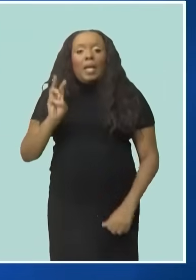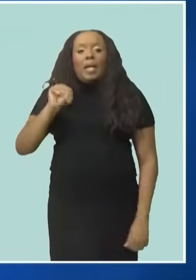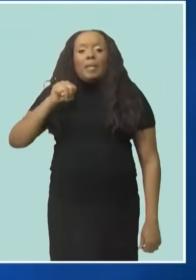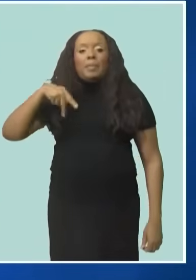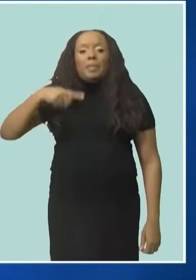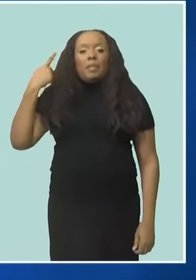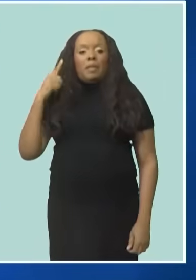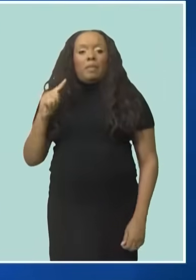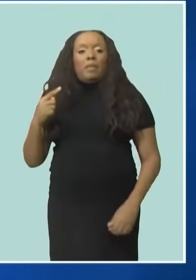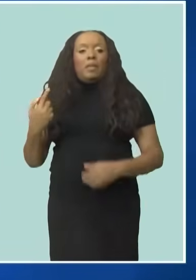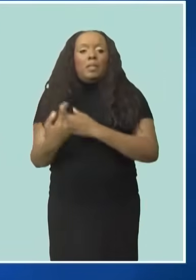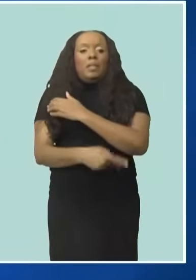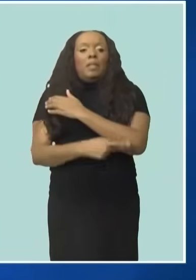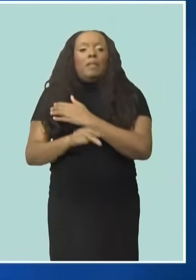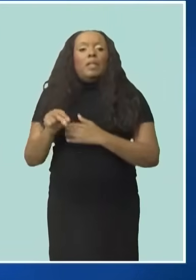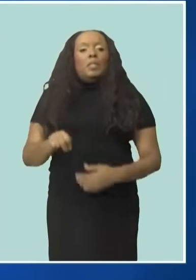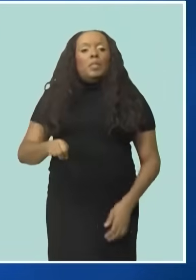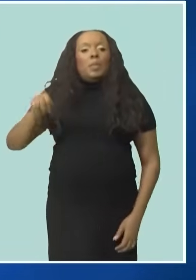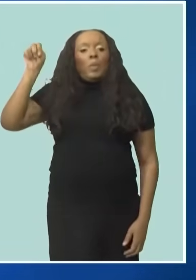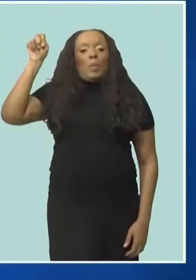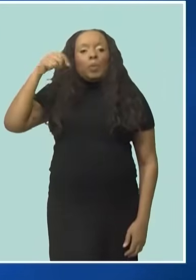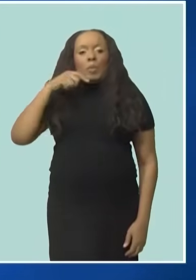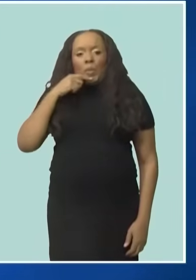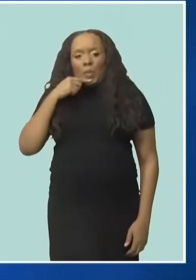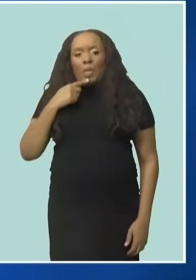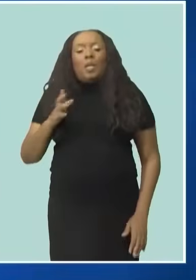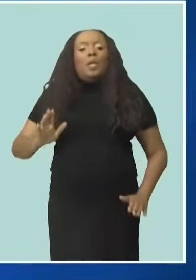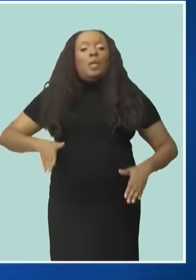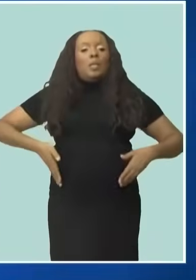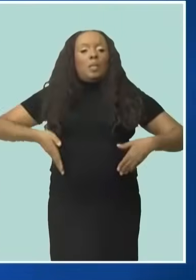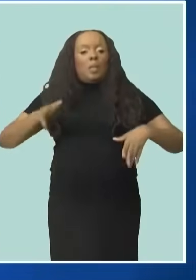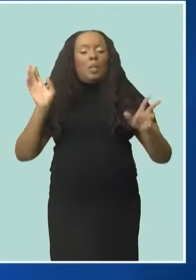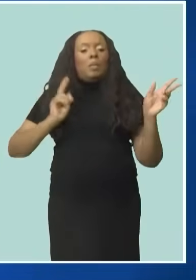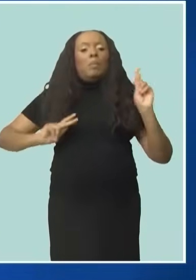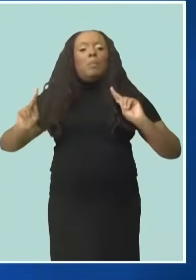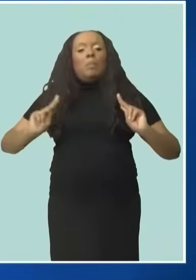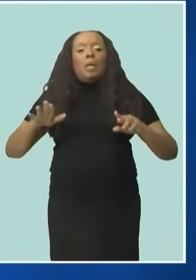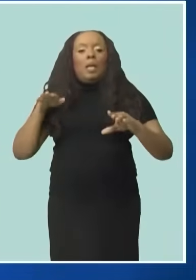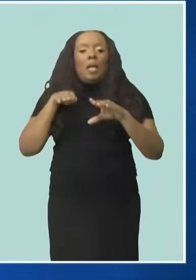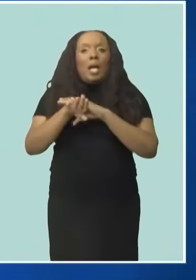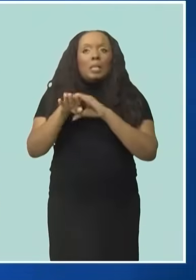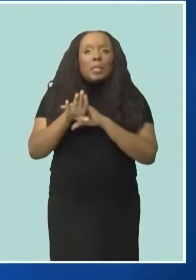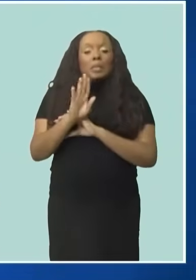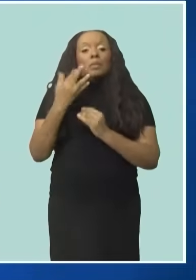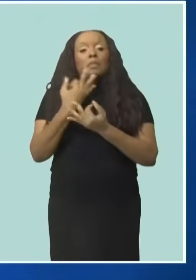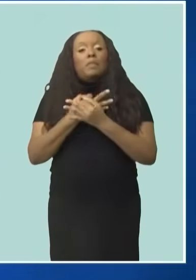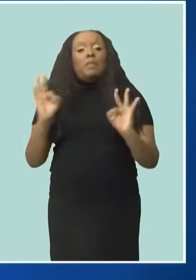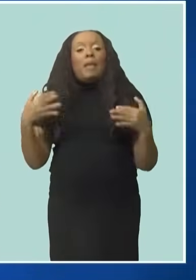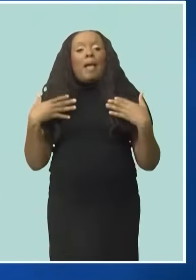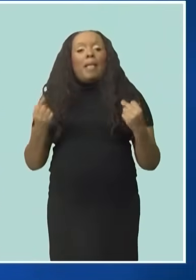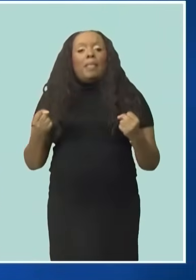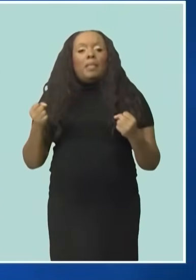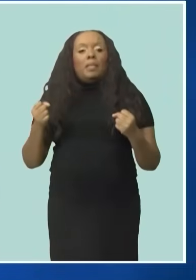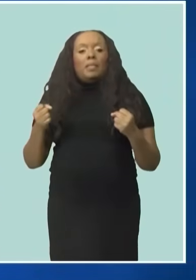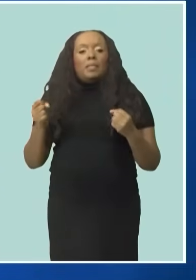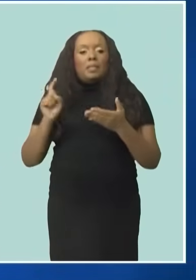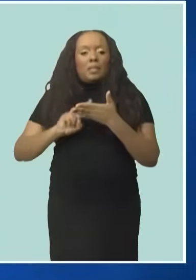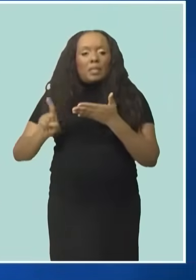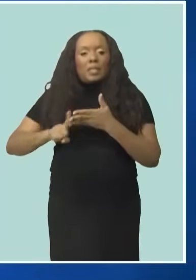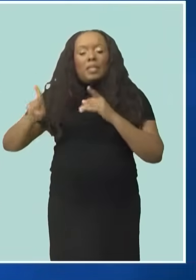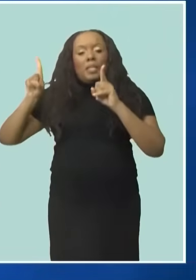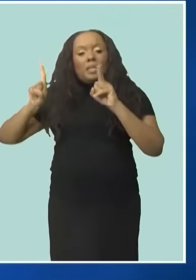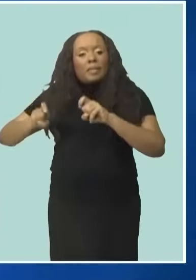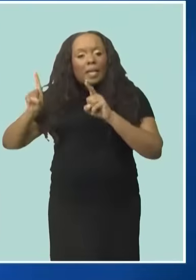Philip North, Dr. Sonia Brown, says the clinic allows constituents access to free health checks through